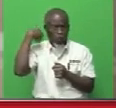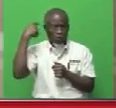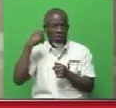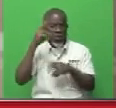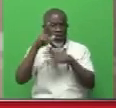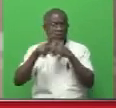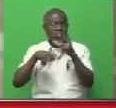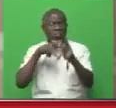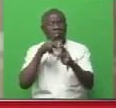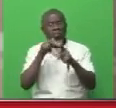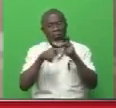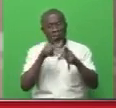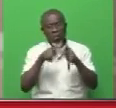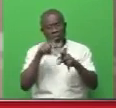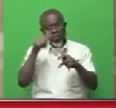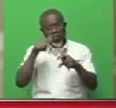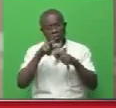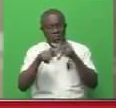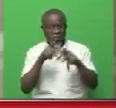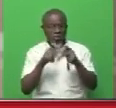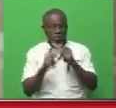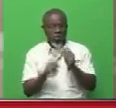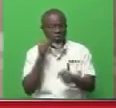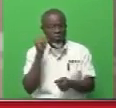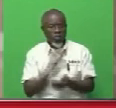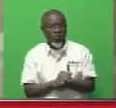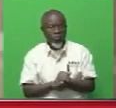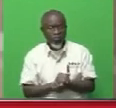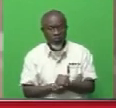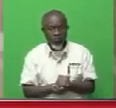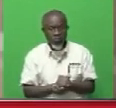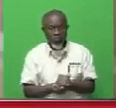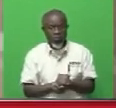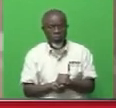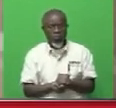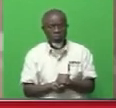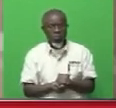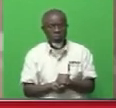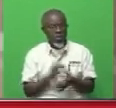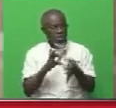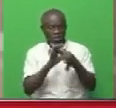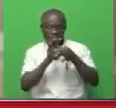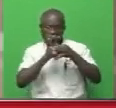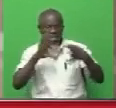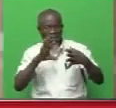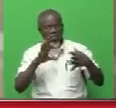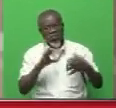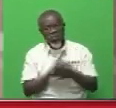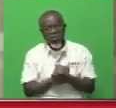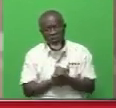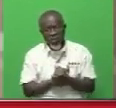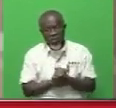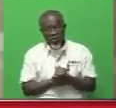the theme. It is the theme that has underlined this entire budget debate. But as we speak about destruction and